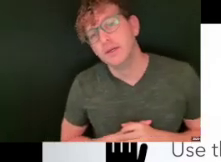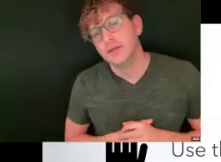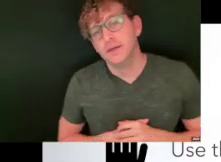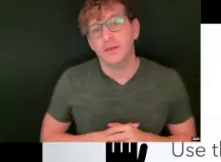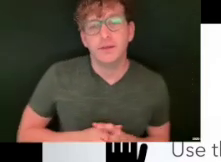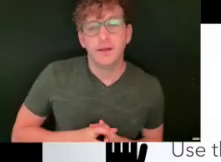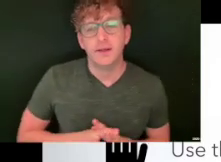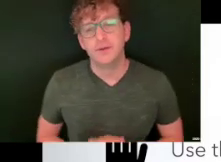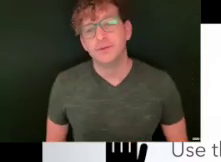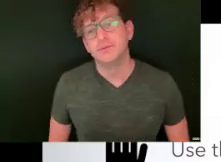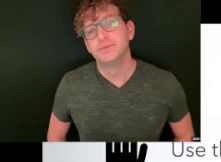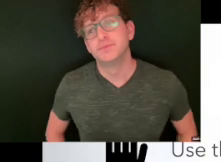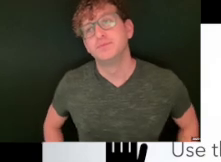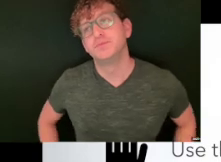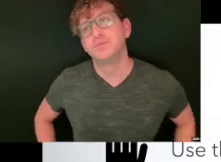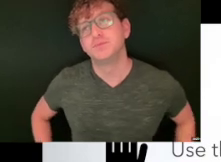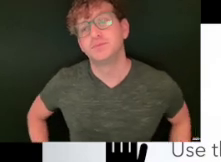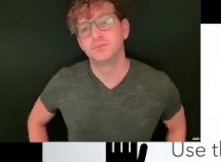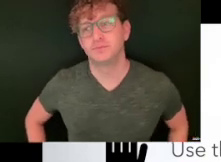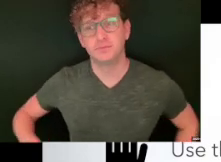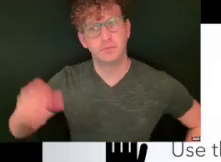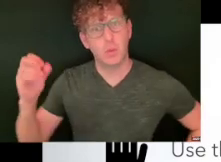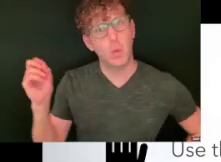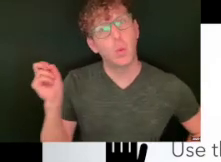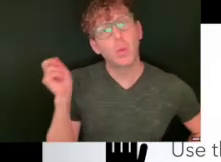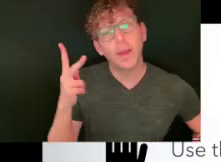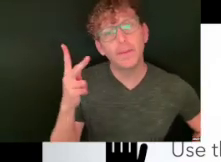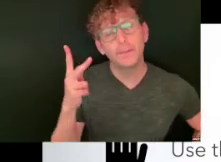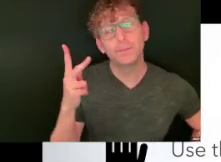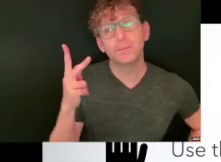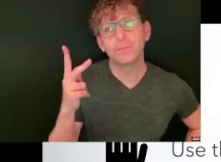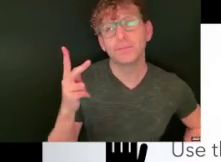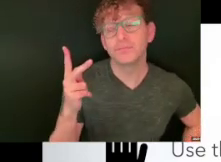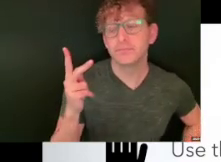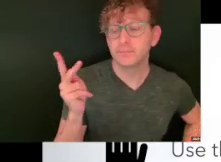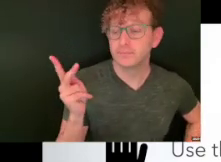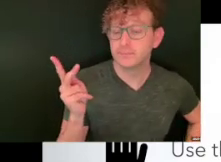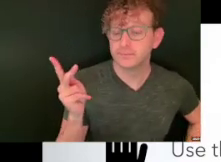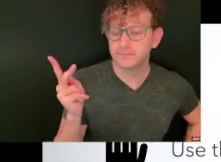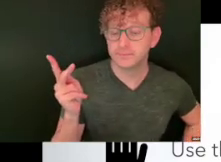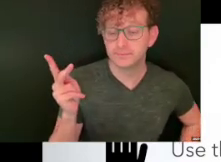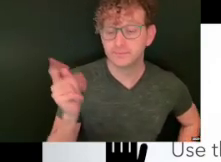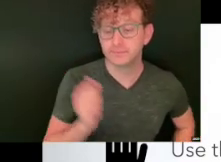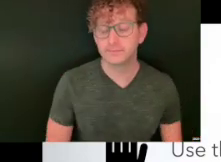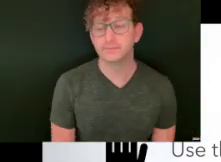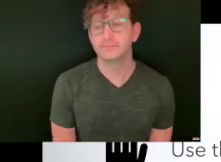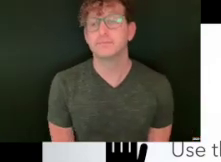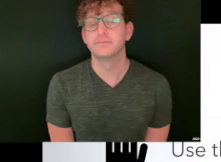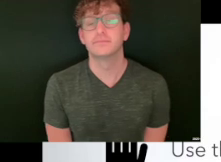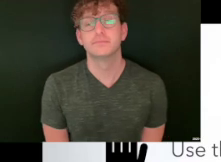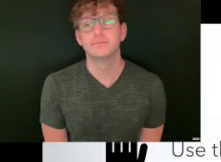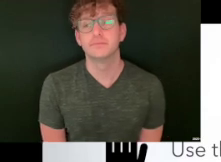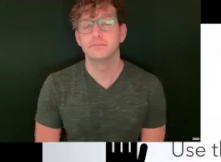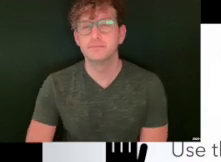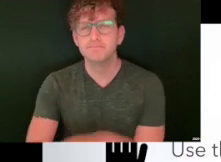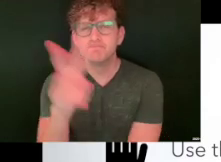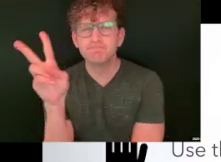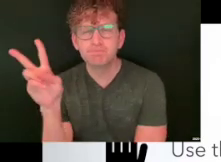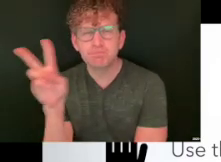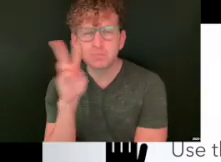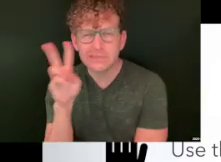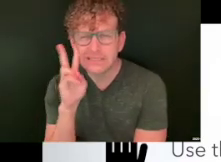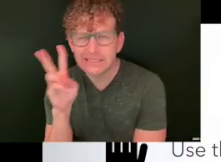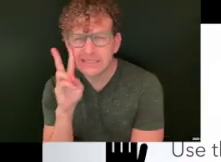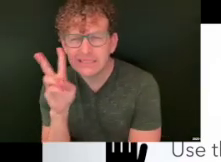do evaluate and do kind of background review on organizations and the staff that